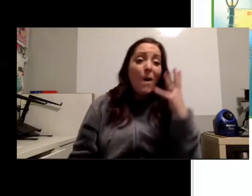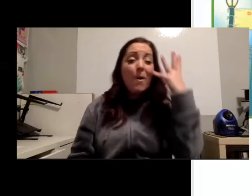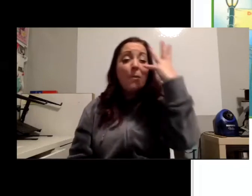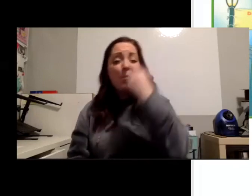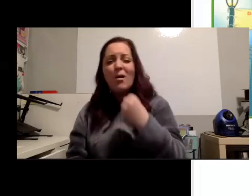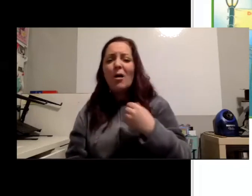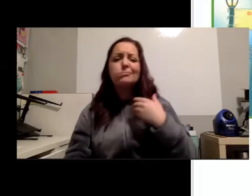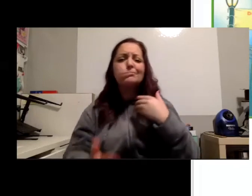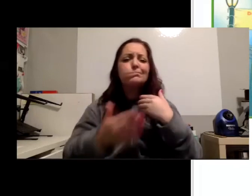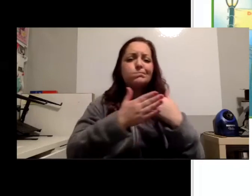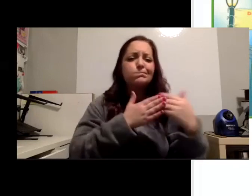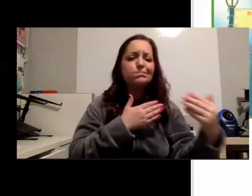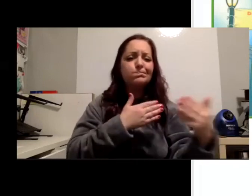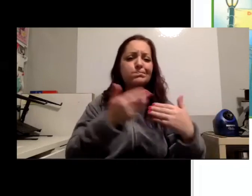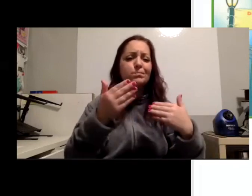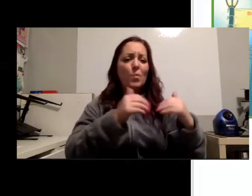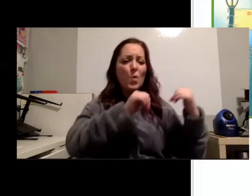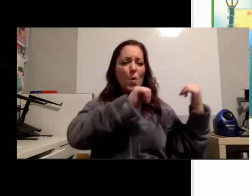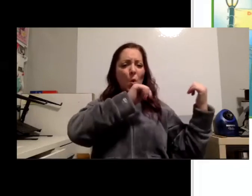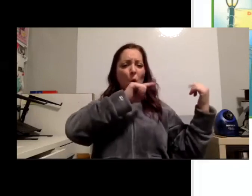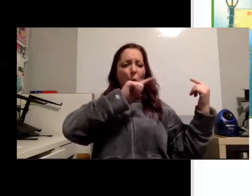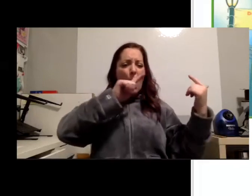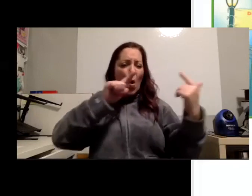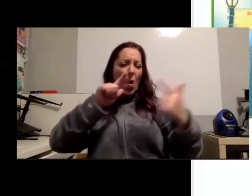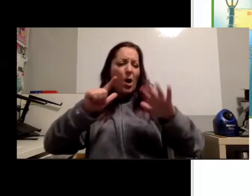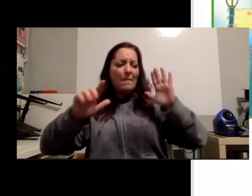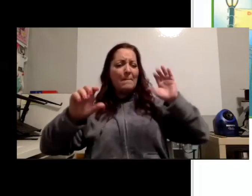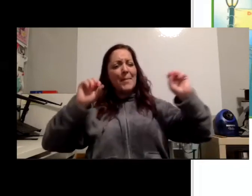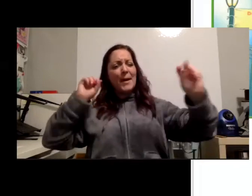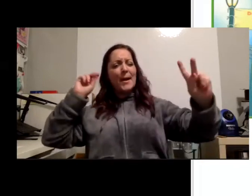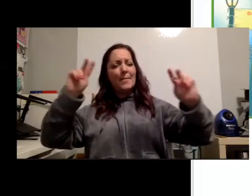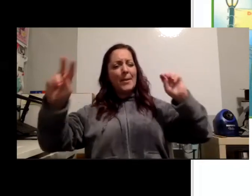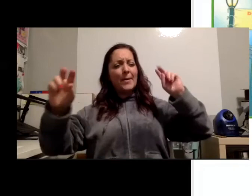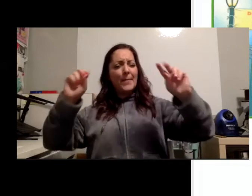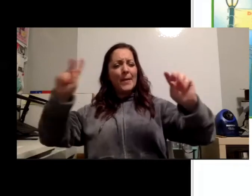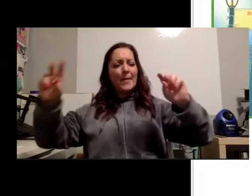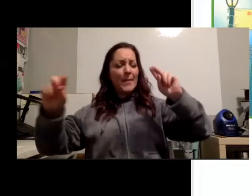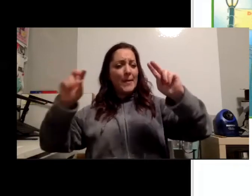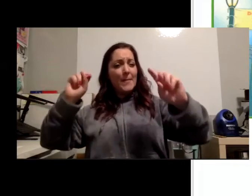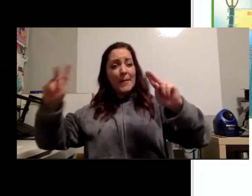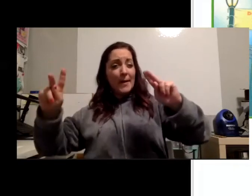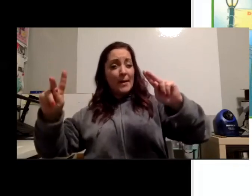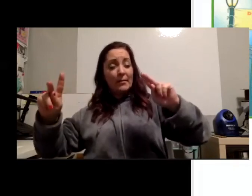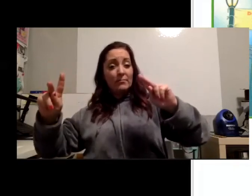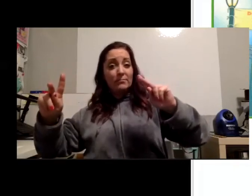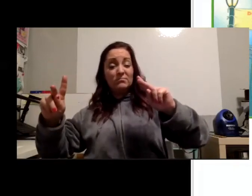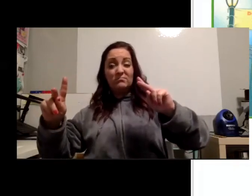large signs, small signs, new and beautiful signs.